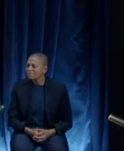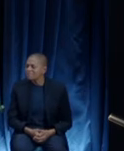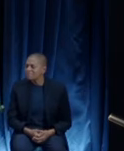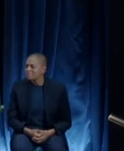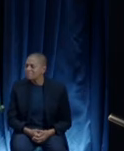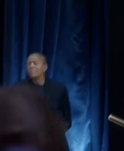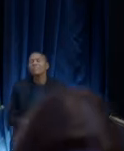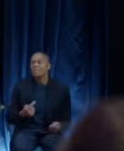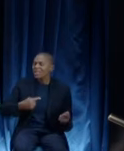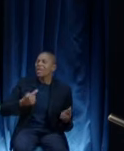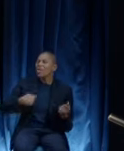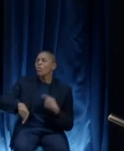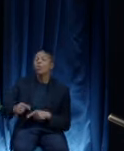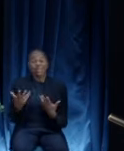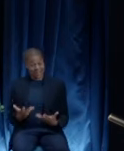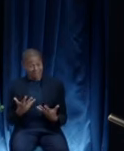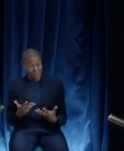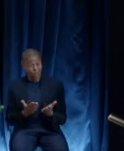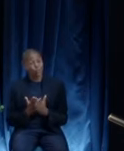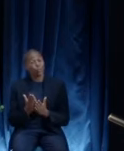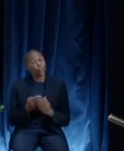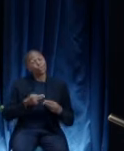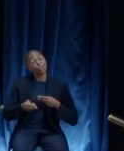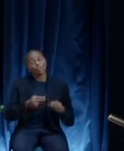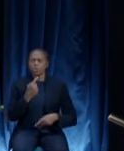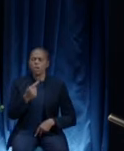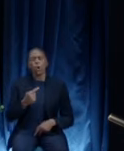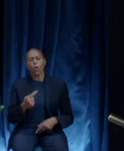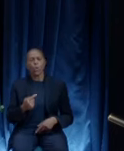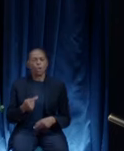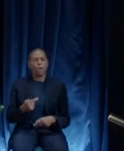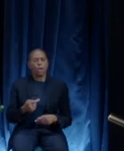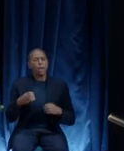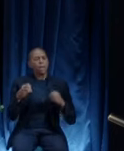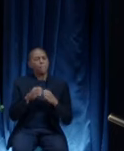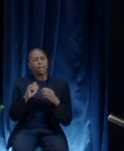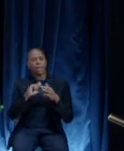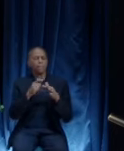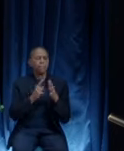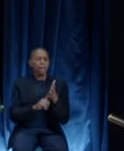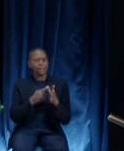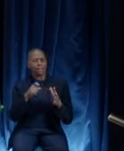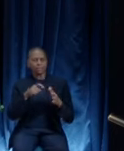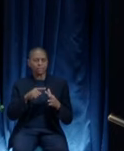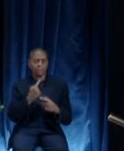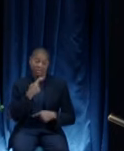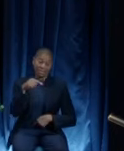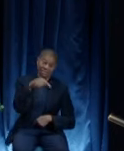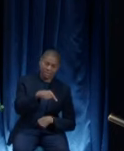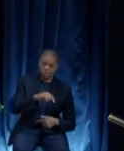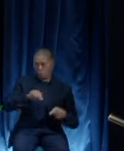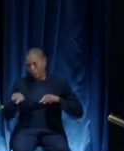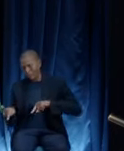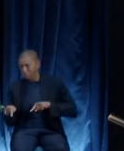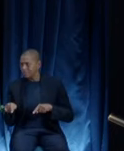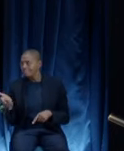the palace has said this, or the palace wants to do that. I mean, yeah, how has it evolved? I mean, I think certainly in the Queen Anne period,